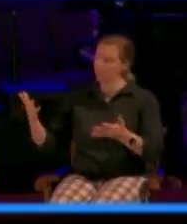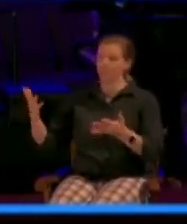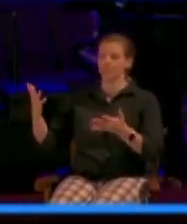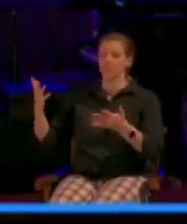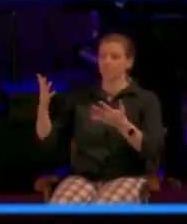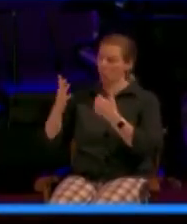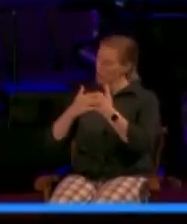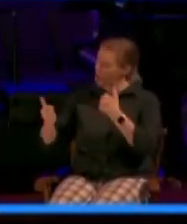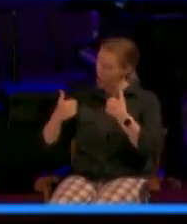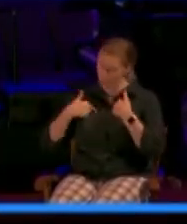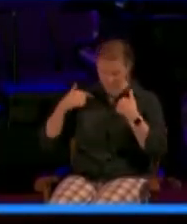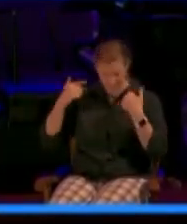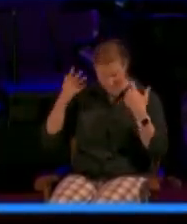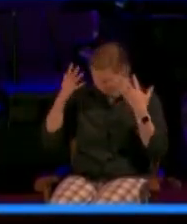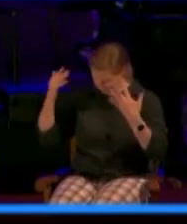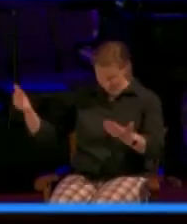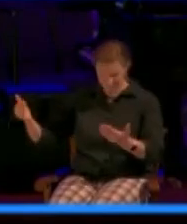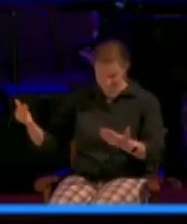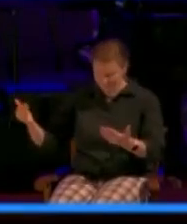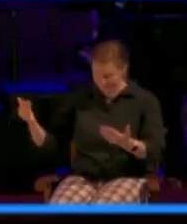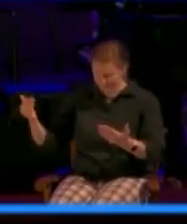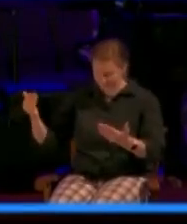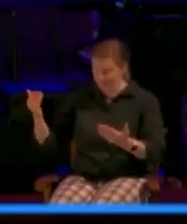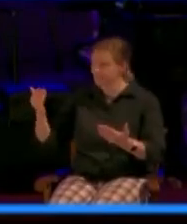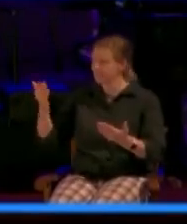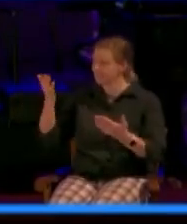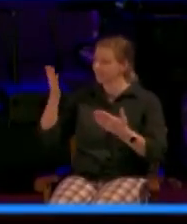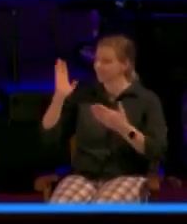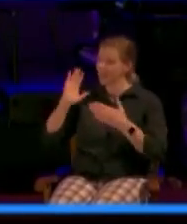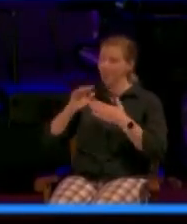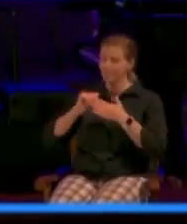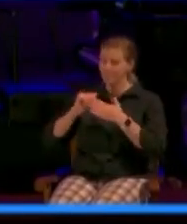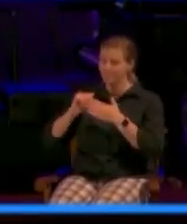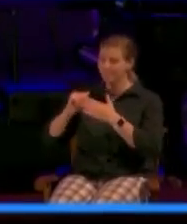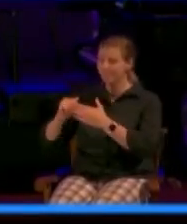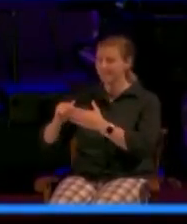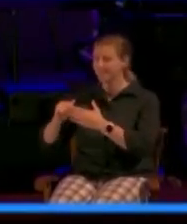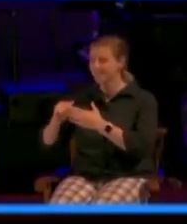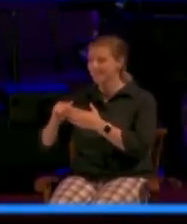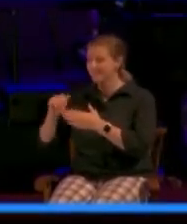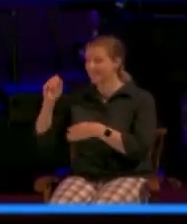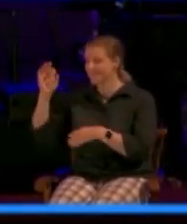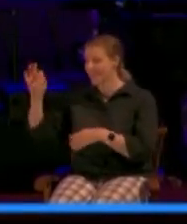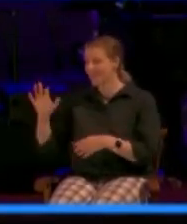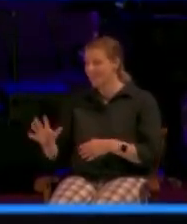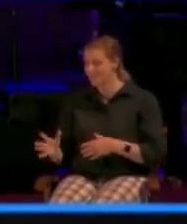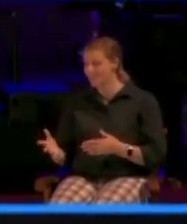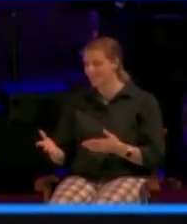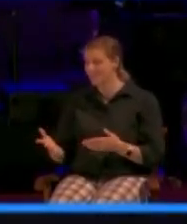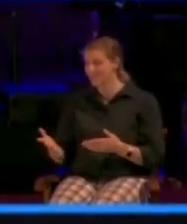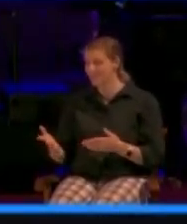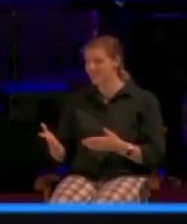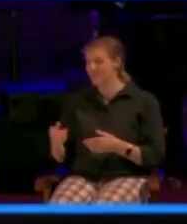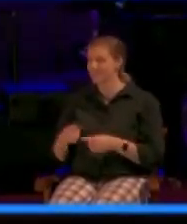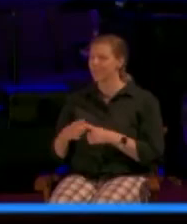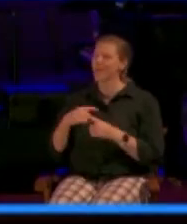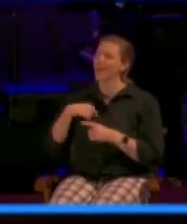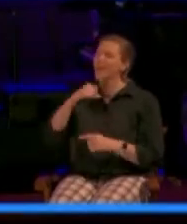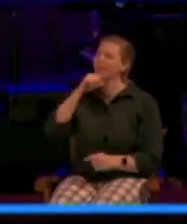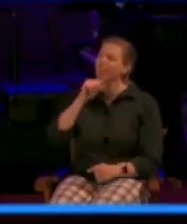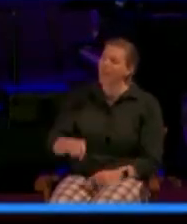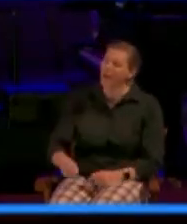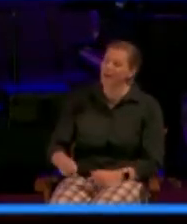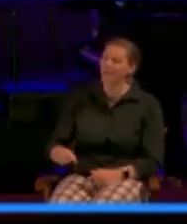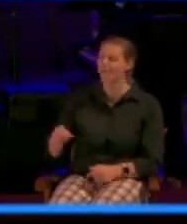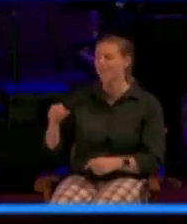And I've never been disappointed. It was worth the trade. But I'm going to tell you something.